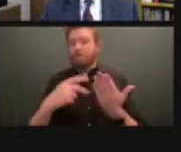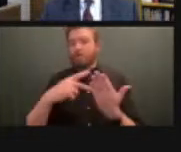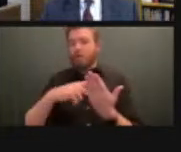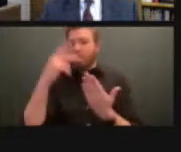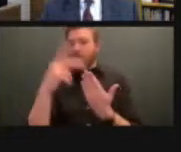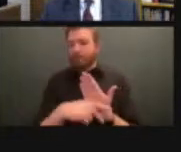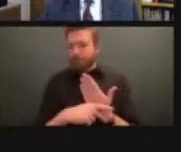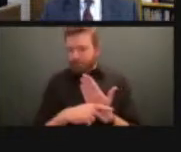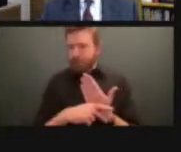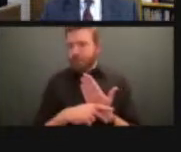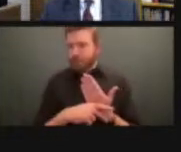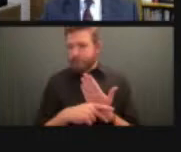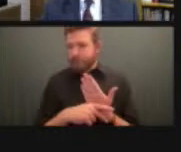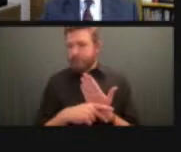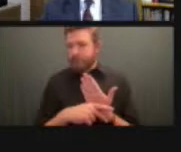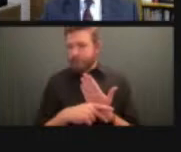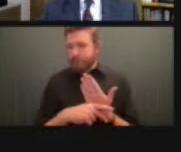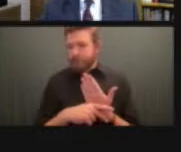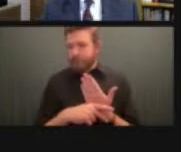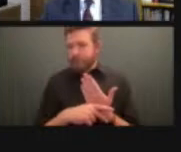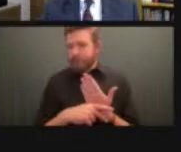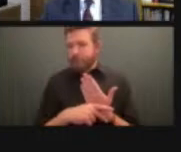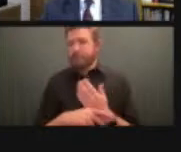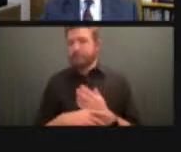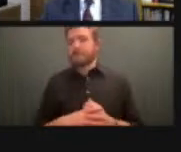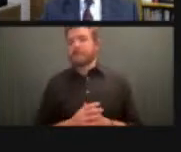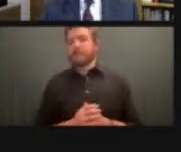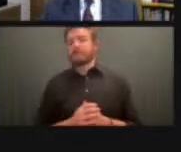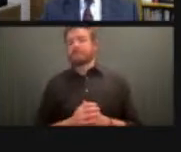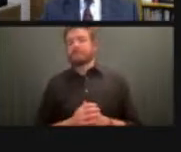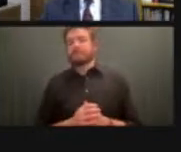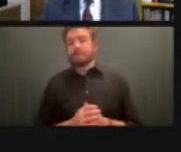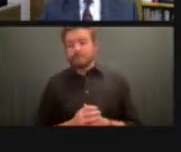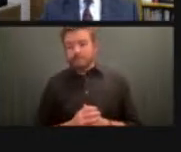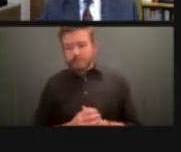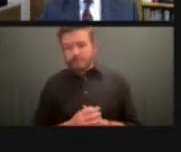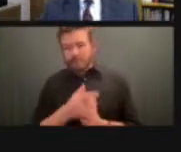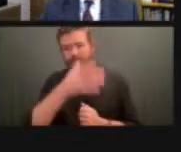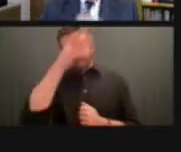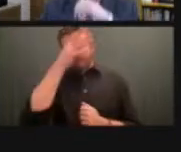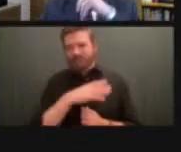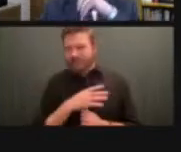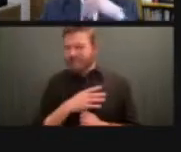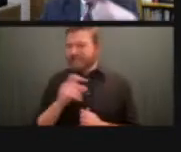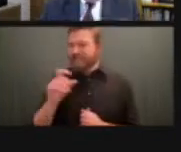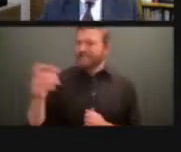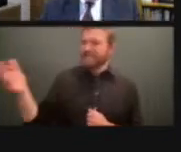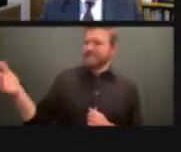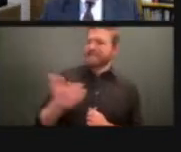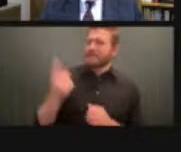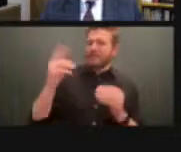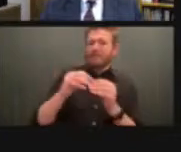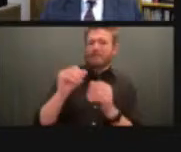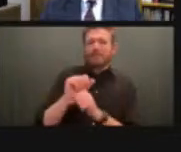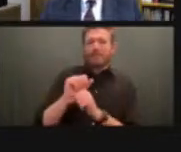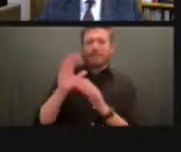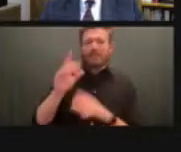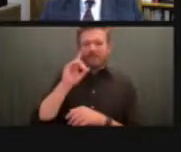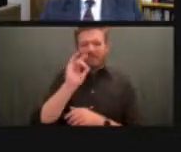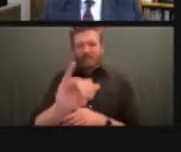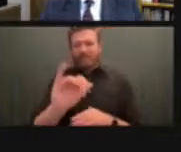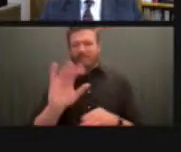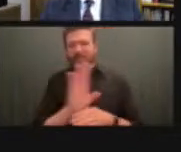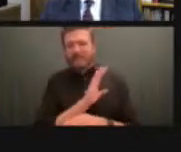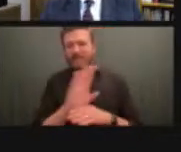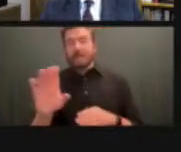George Spinelli, recognized a need to hire another employee for his growing firm. And through Return and Earn, he was able to not only find